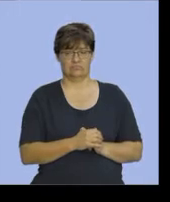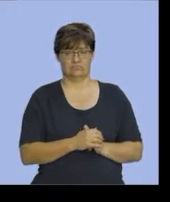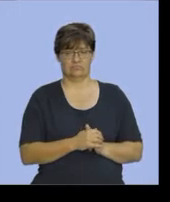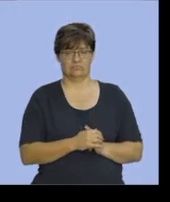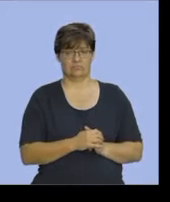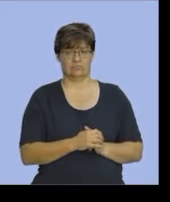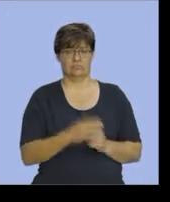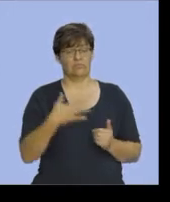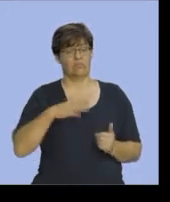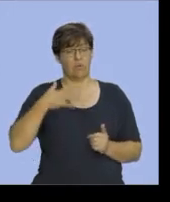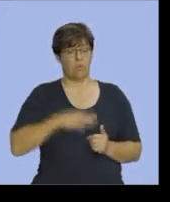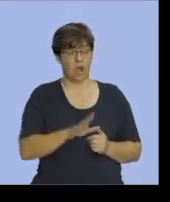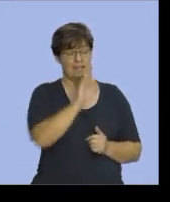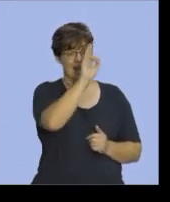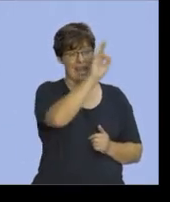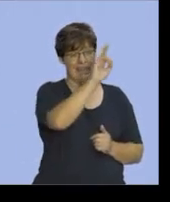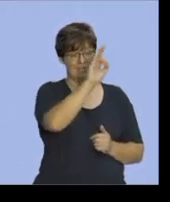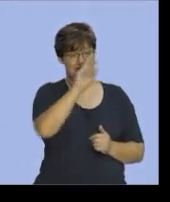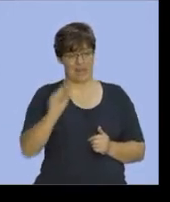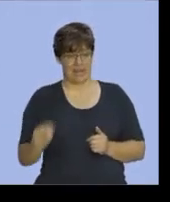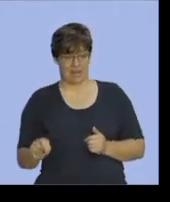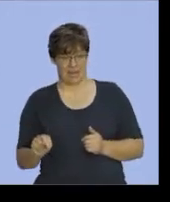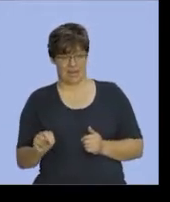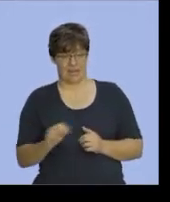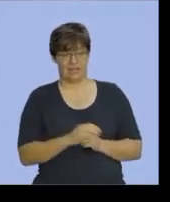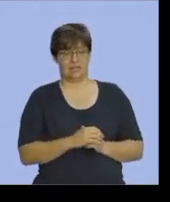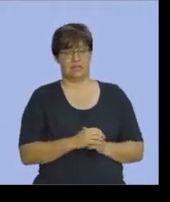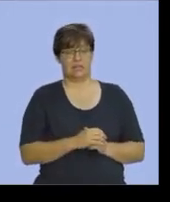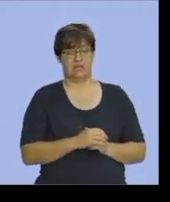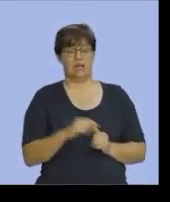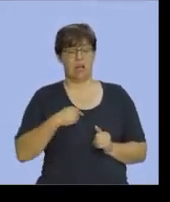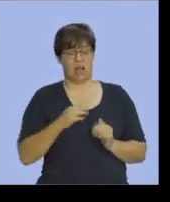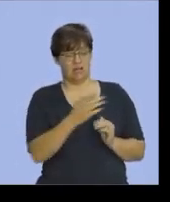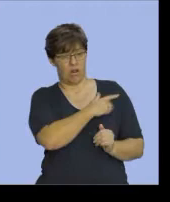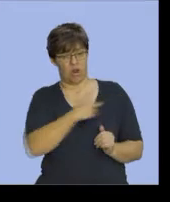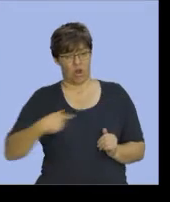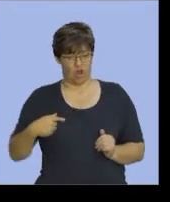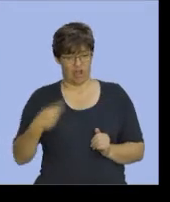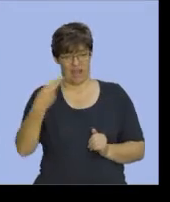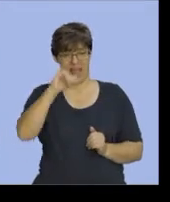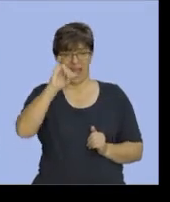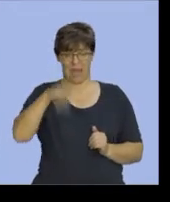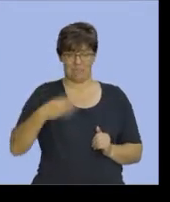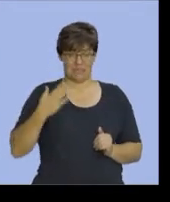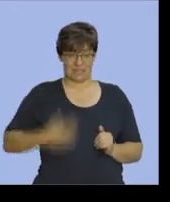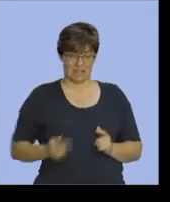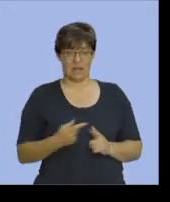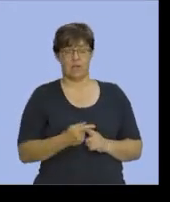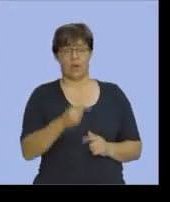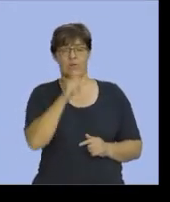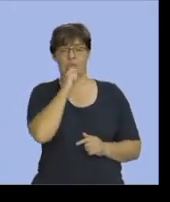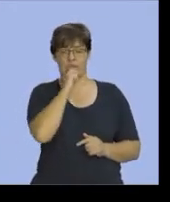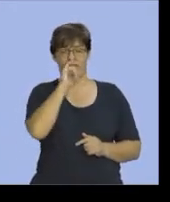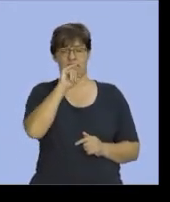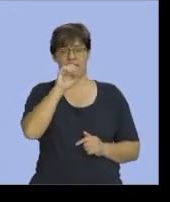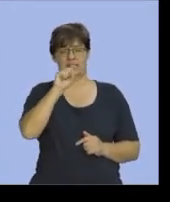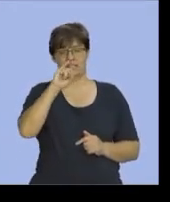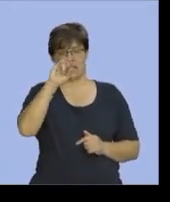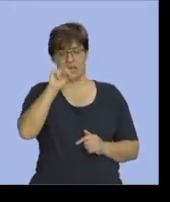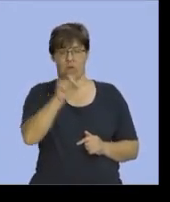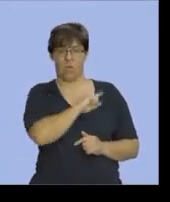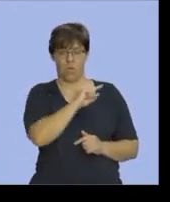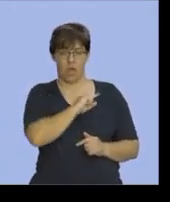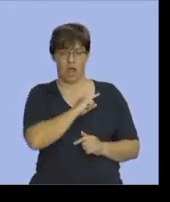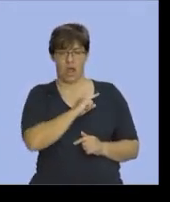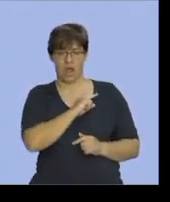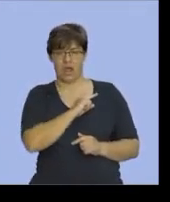11.28. And then if I want to find now Fn, which is the longest side, I will then use sine. Why?